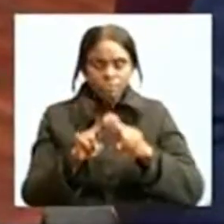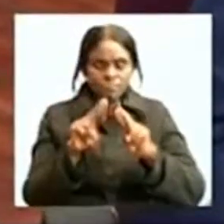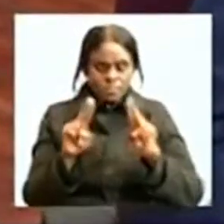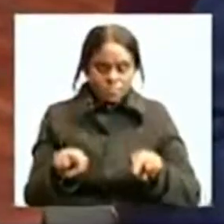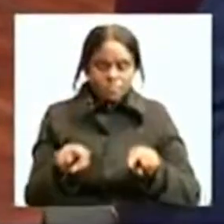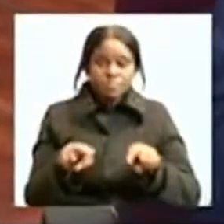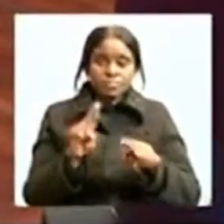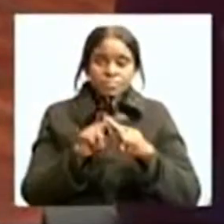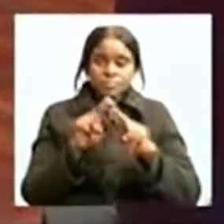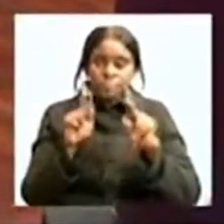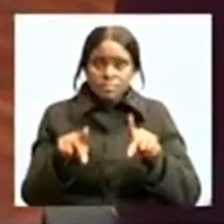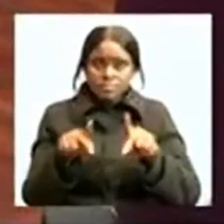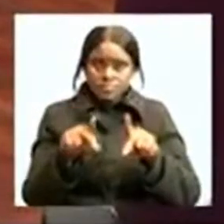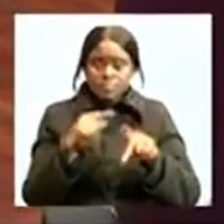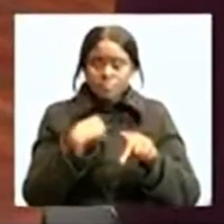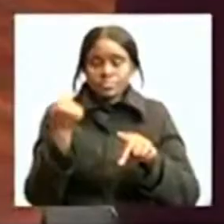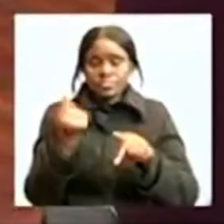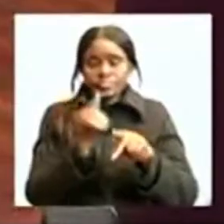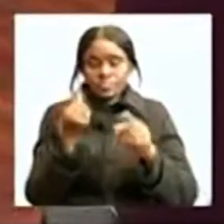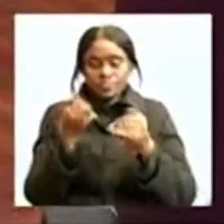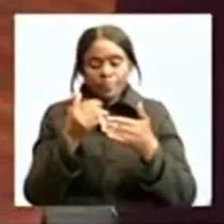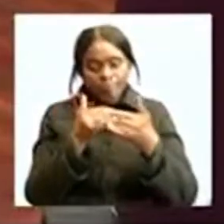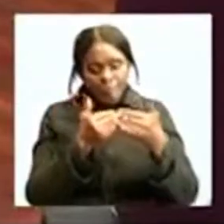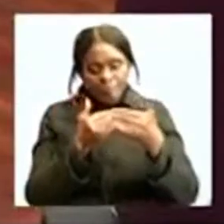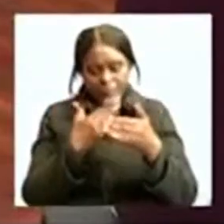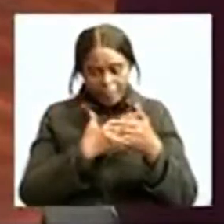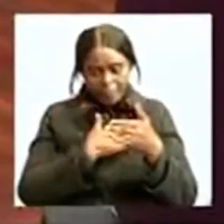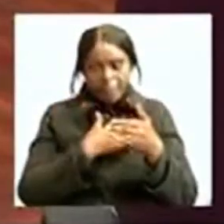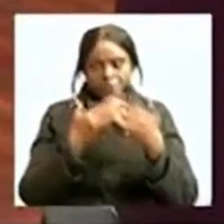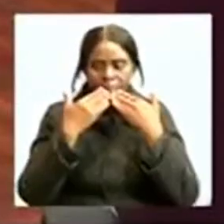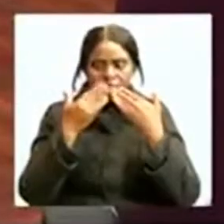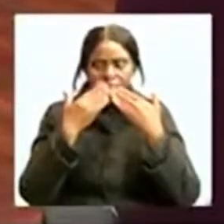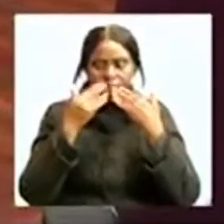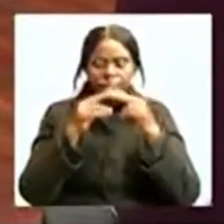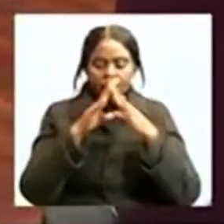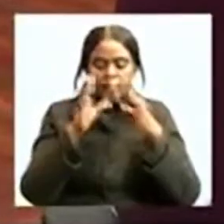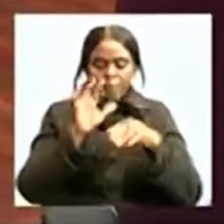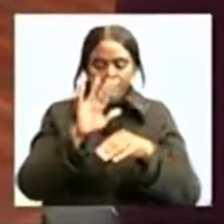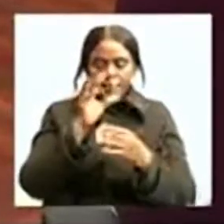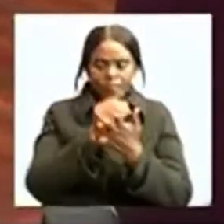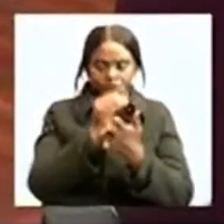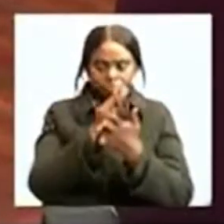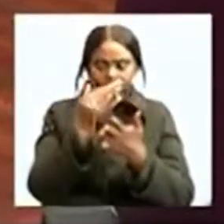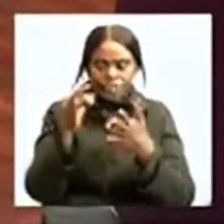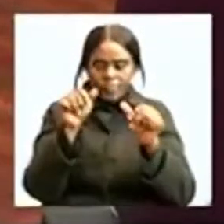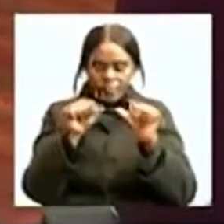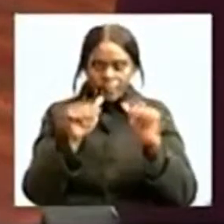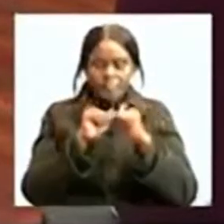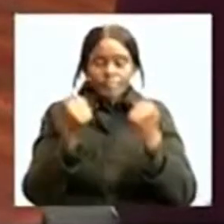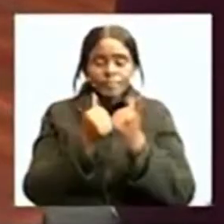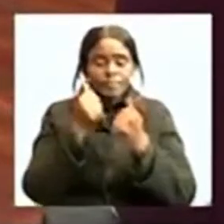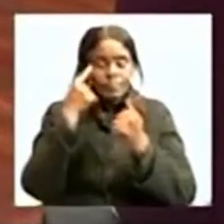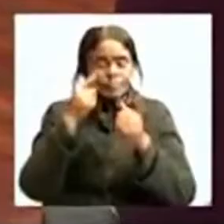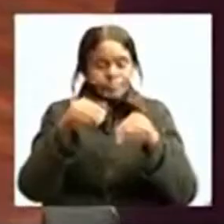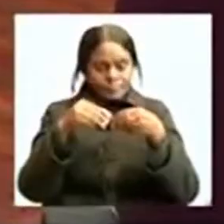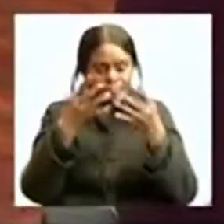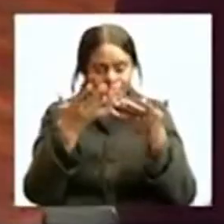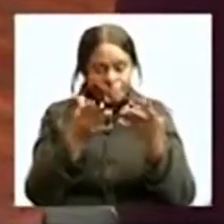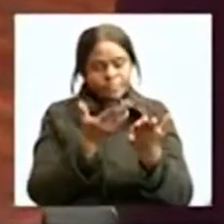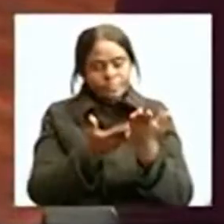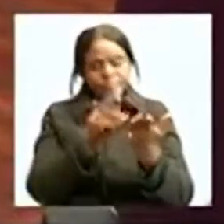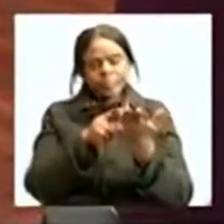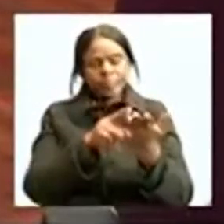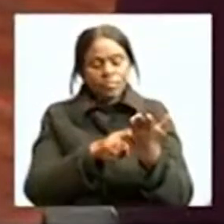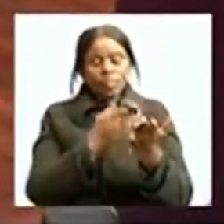Chairperson, I would like to extend my sincere appreciation to the Office of the Auditor General for providing the